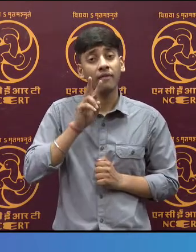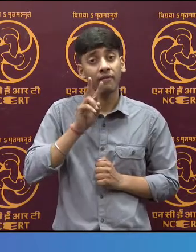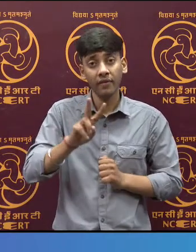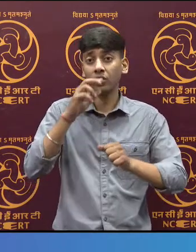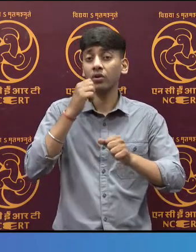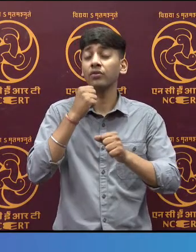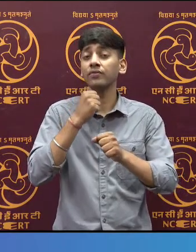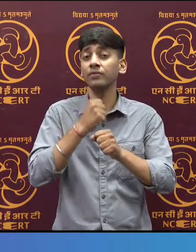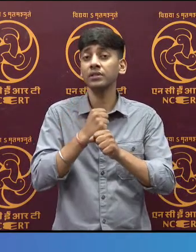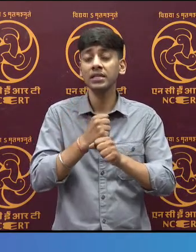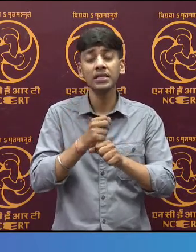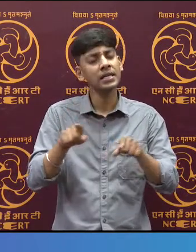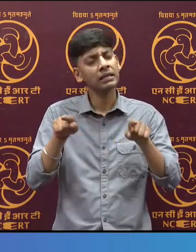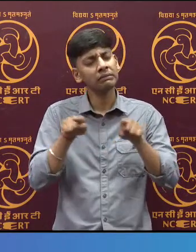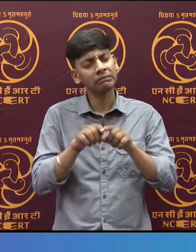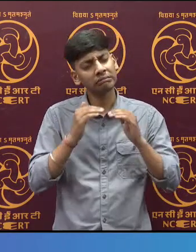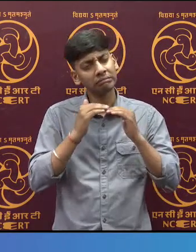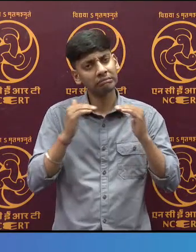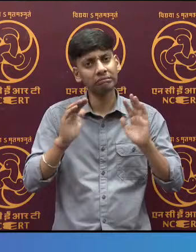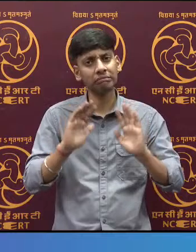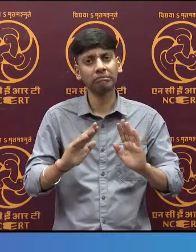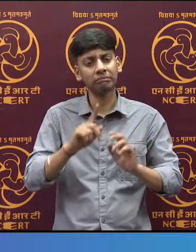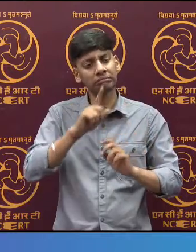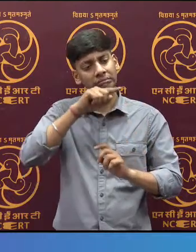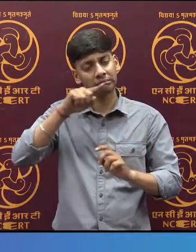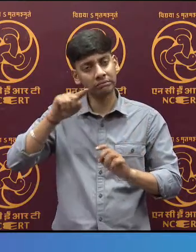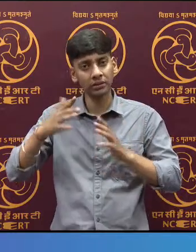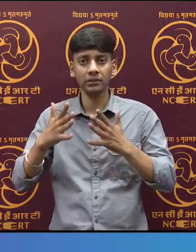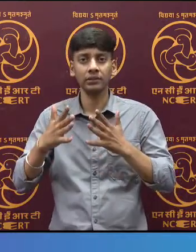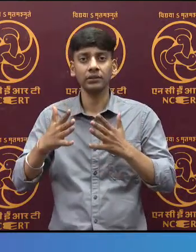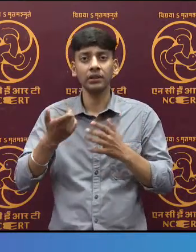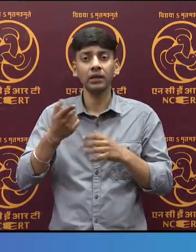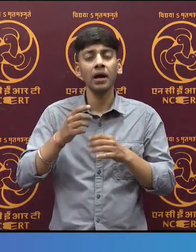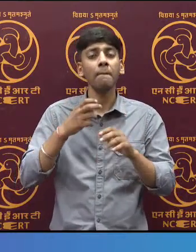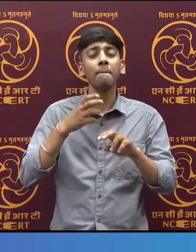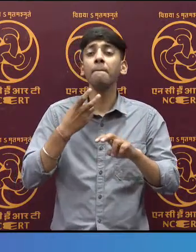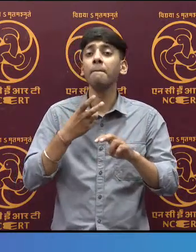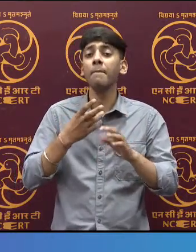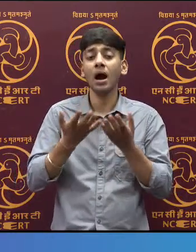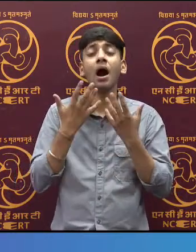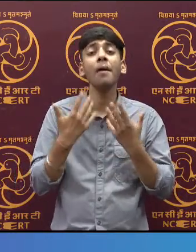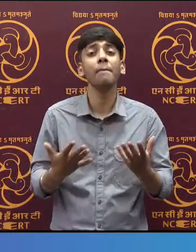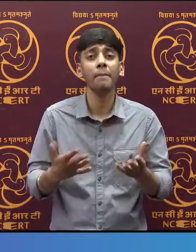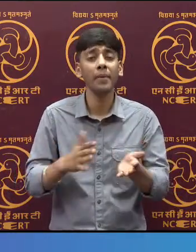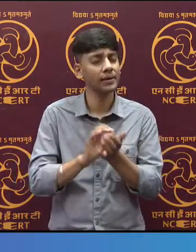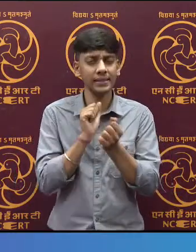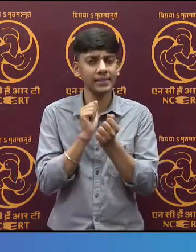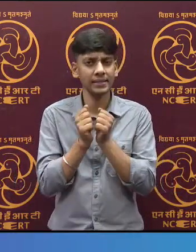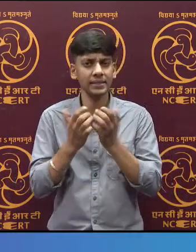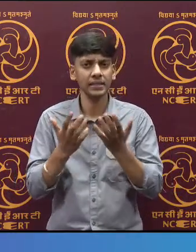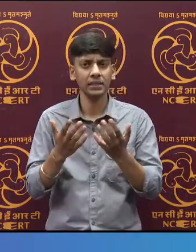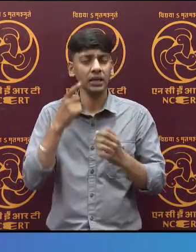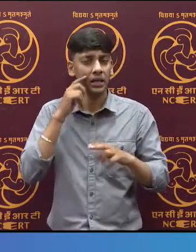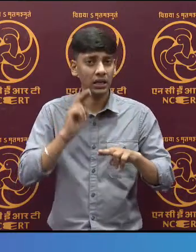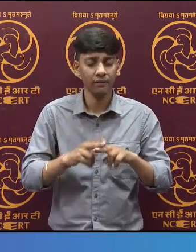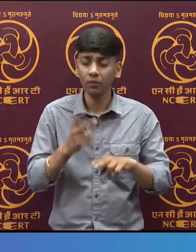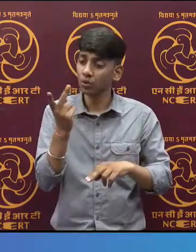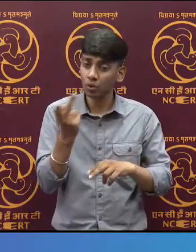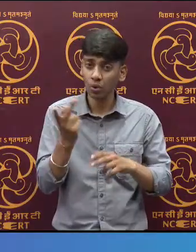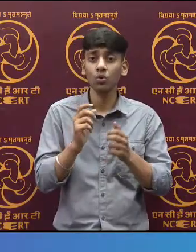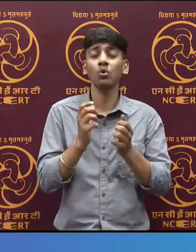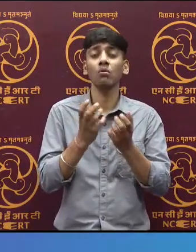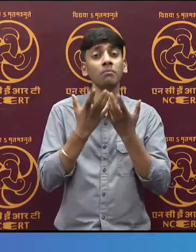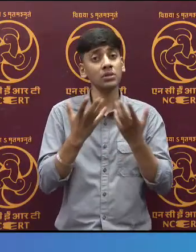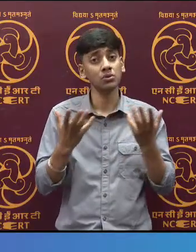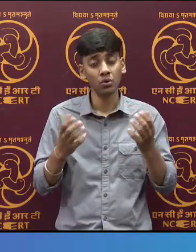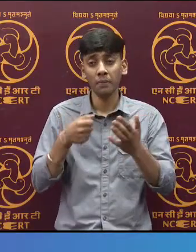They is will always always fixed. remain It will always constant. remain the same, Okay. irrespective of the masses of the stones or Stones or objects. objects, yes, So yes. both the stones will